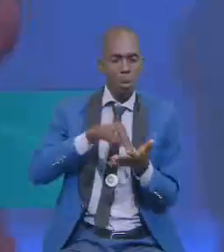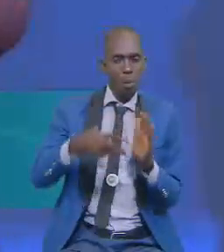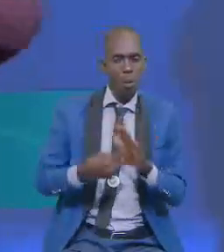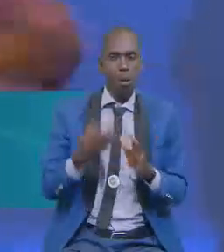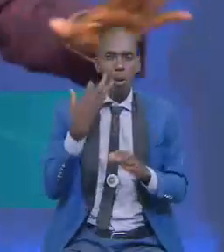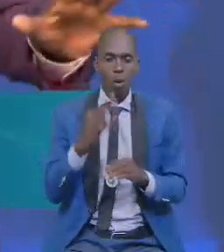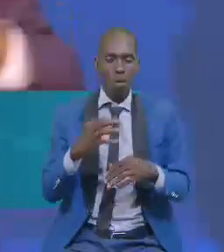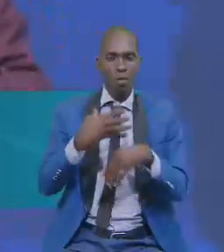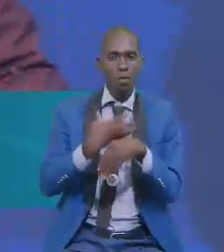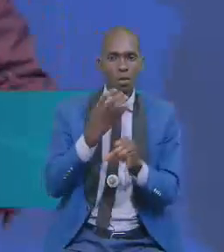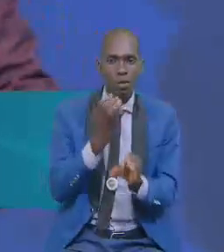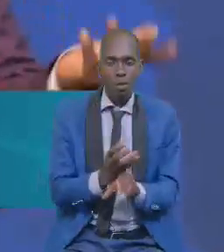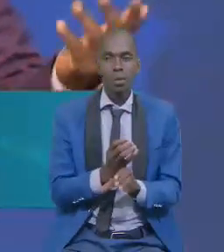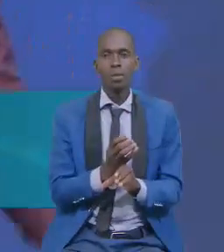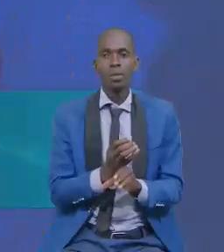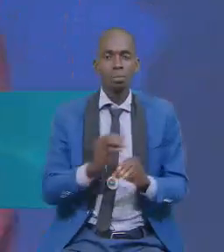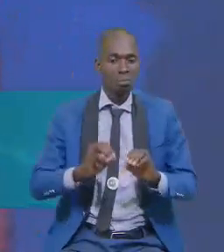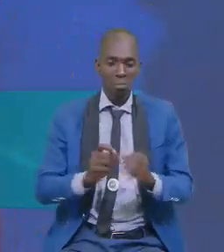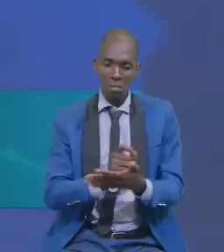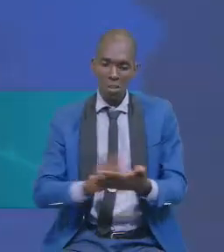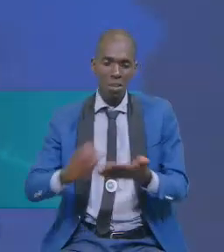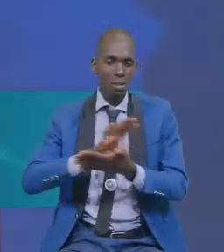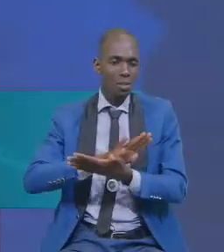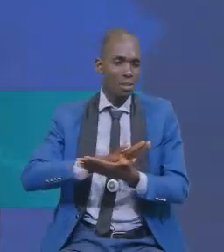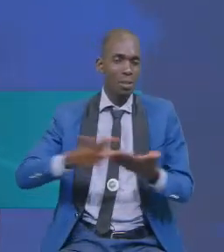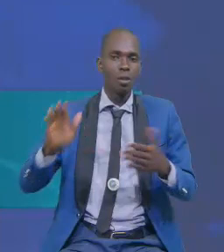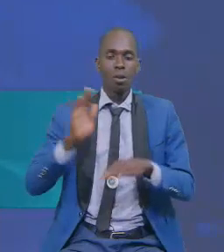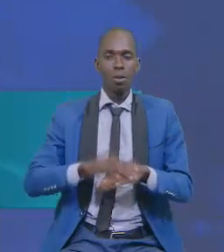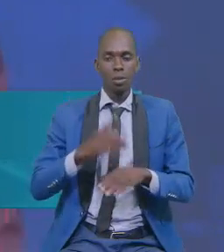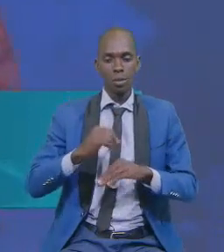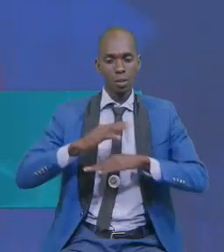creation reaching clearly on the table of his heart.